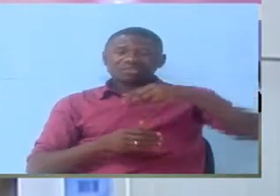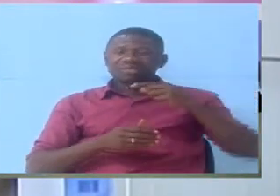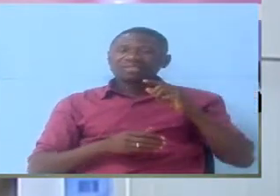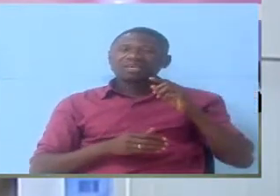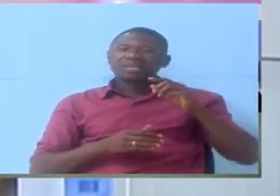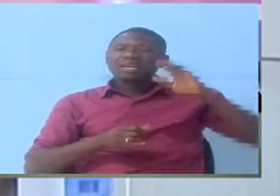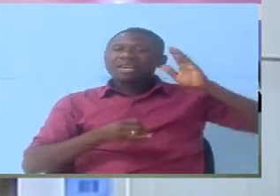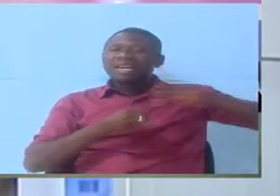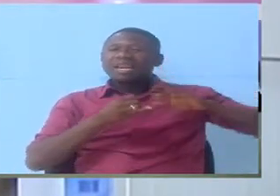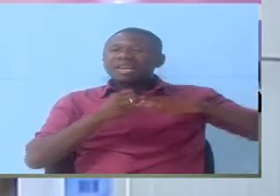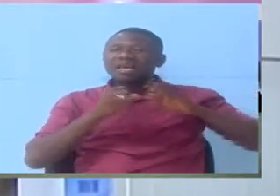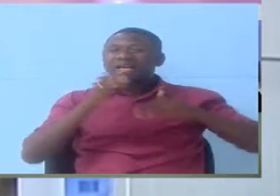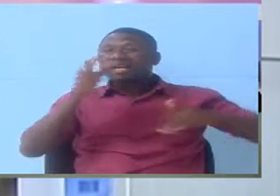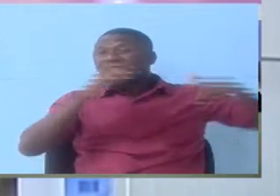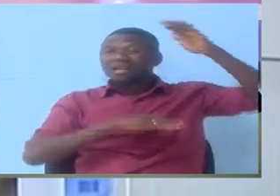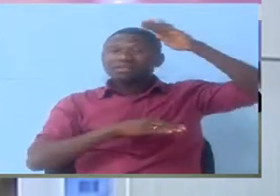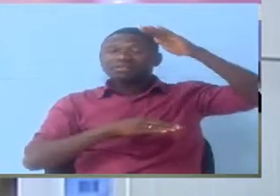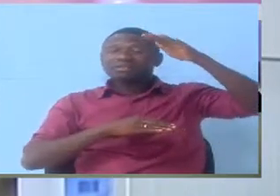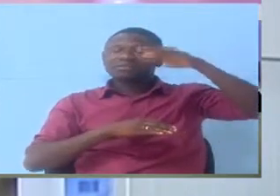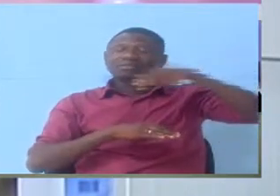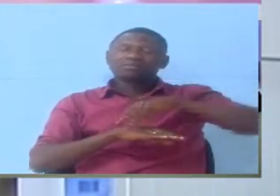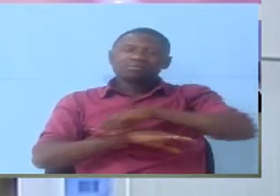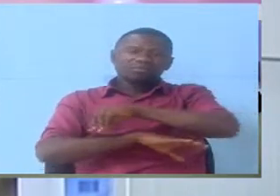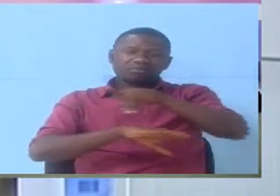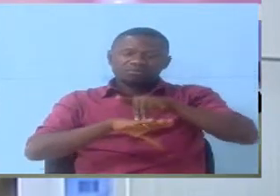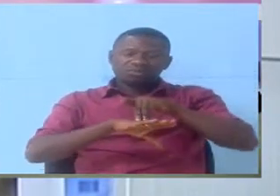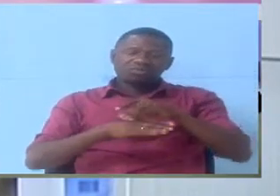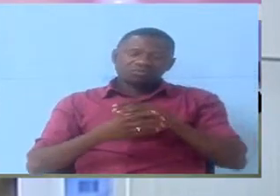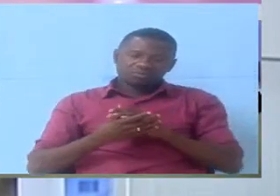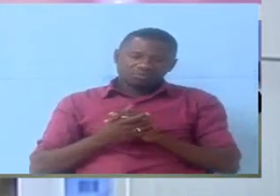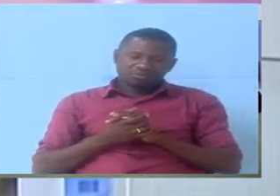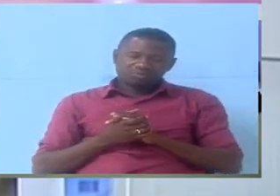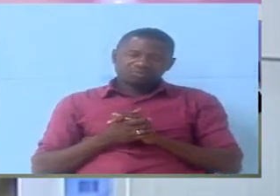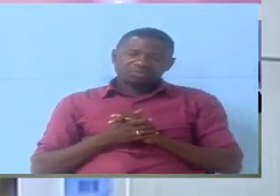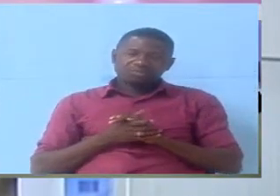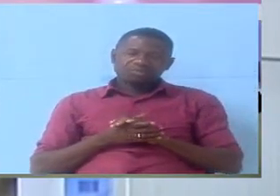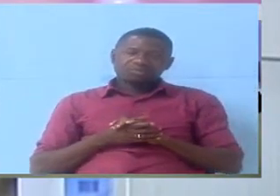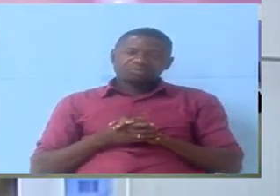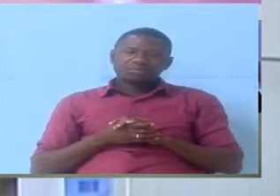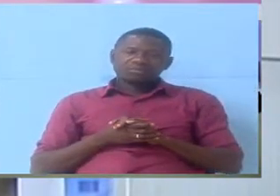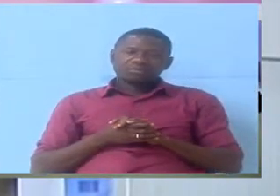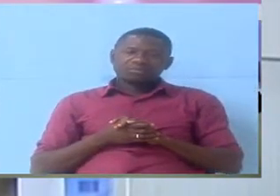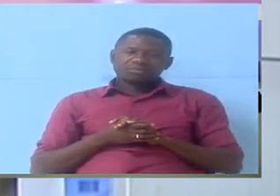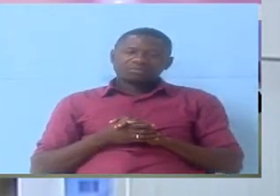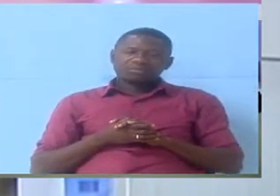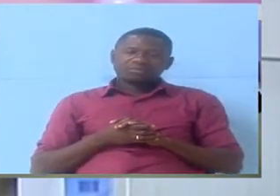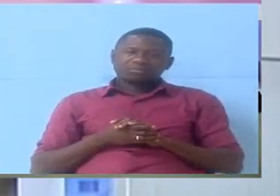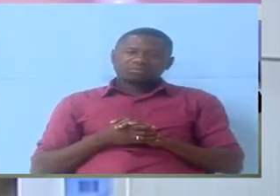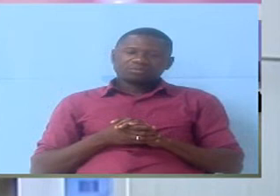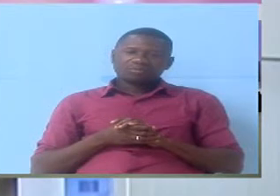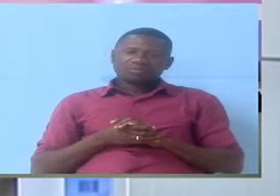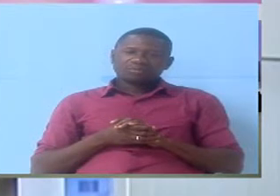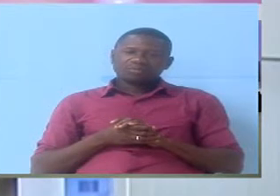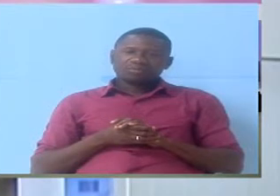katara police corda bagnenoto bari abe bunjango la sapala bango nyineto.